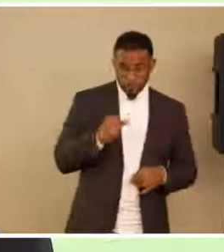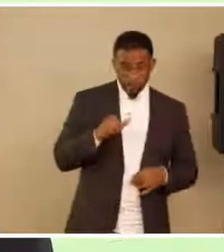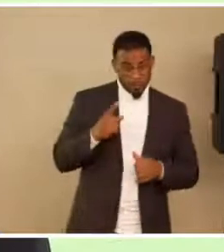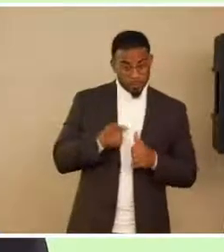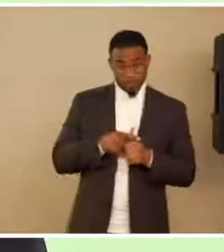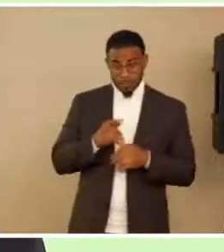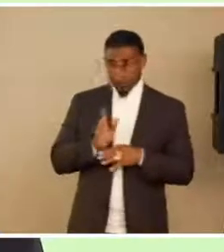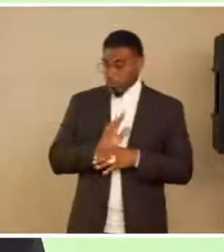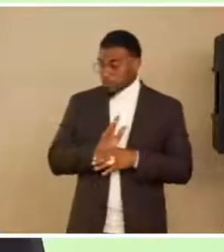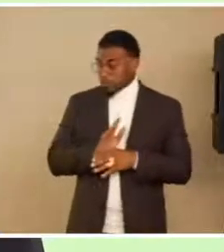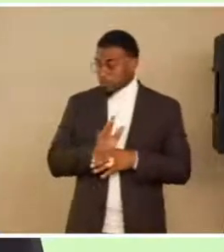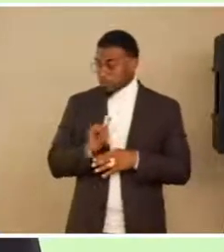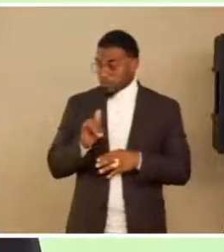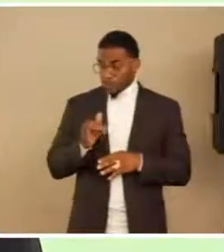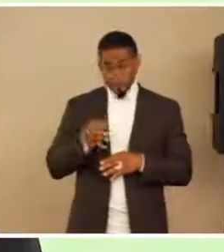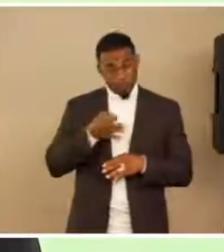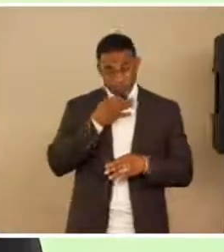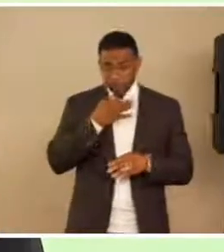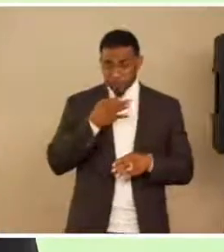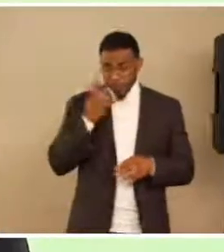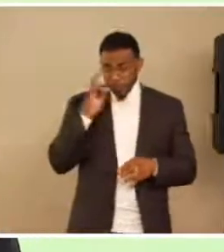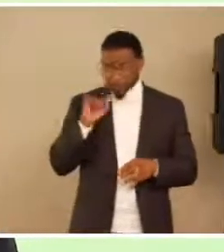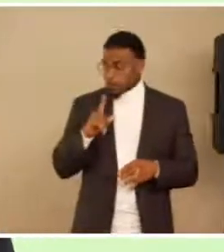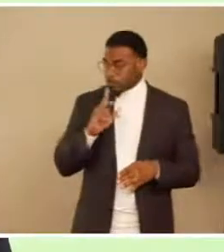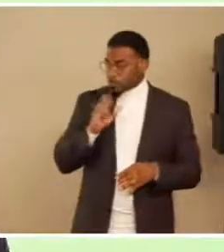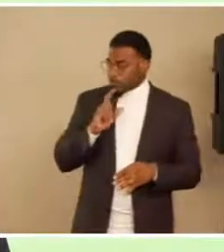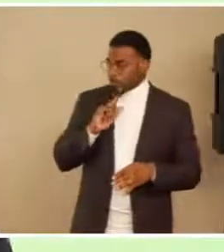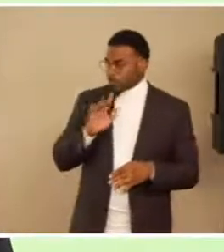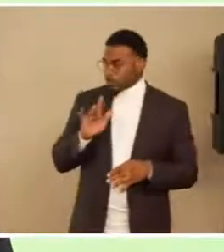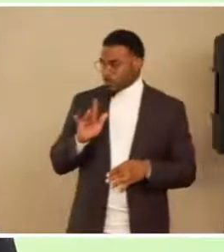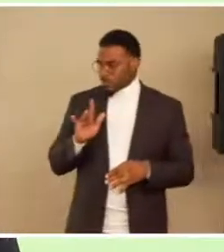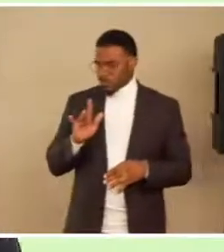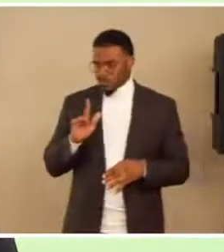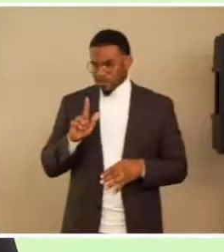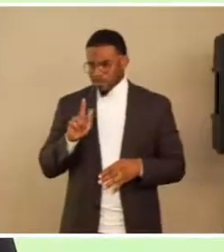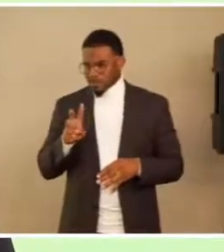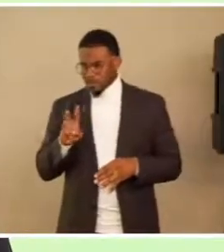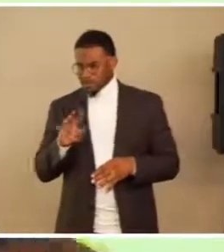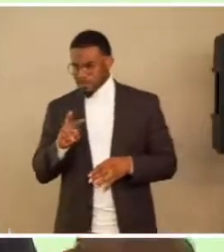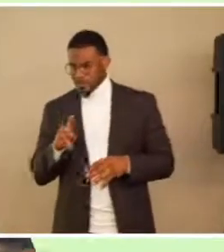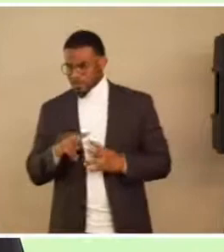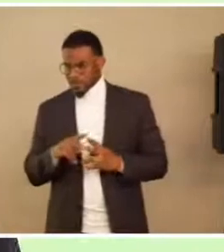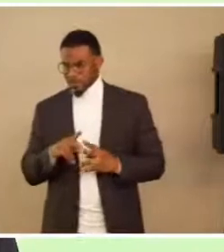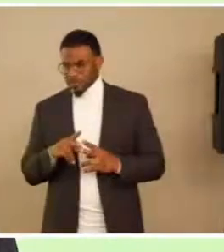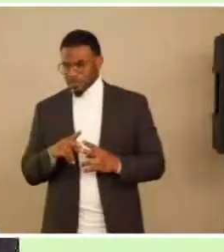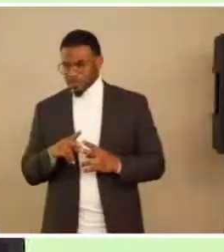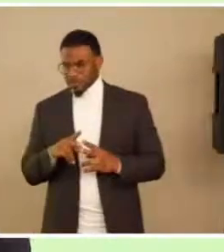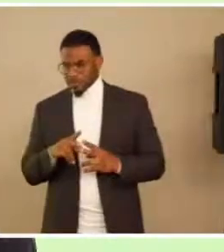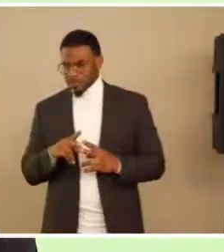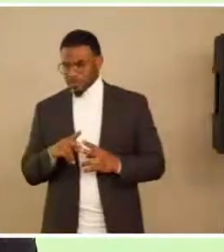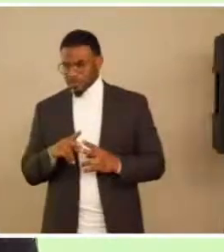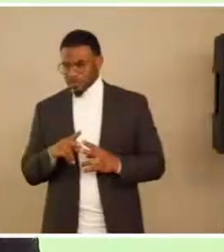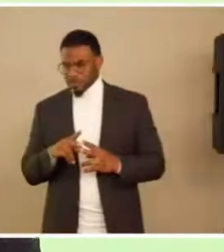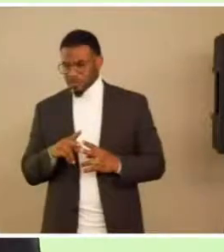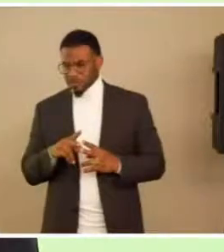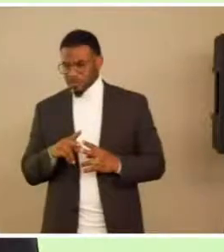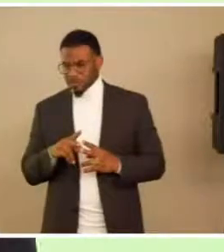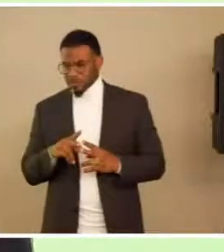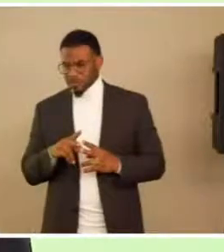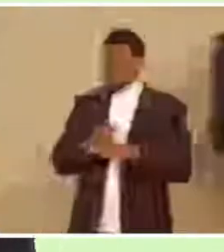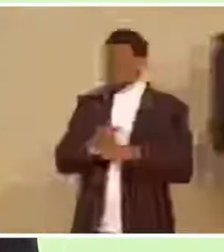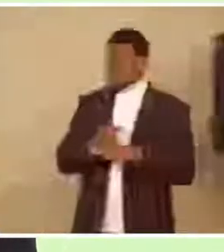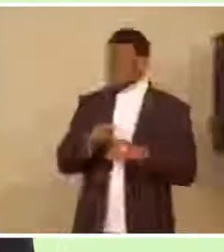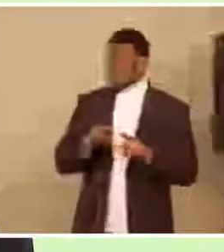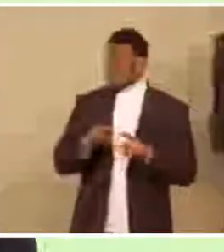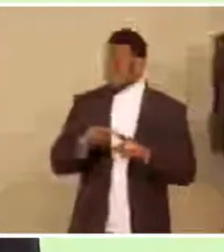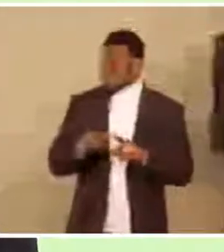was her first movie. And this masterpiece, I think she was like 25 or 26. And she got the involvement of the island,